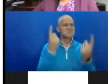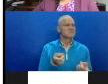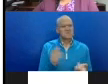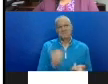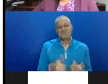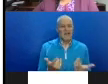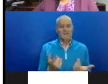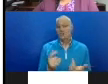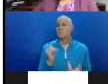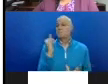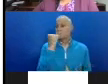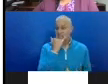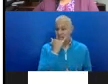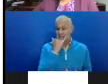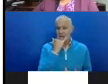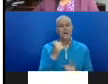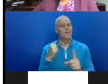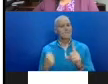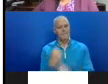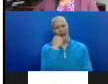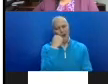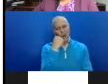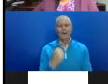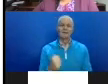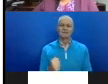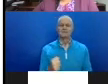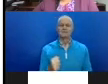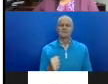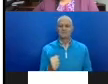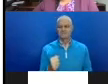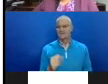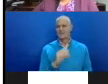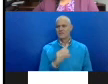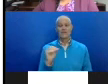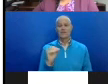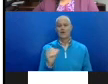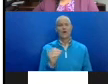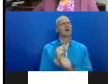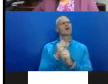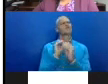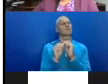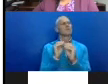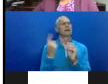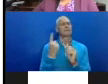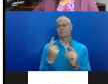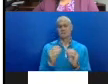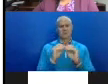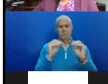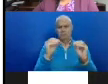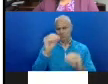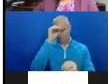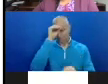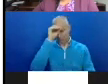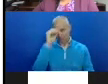you've made a mistake or once you've, screwed up. There is no template for how do you repair stuff. So again, when it's